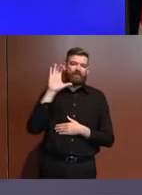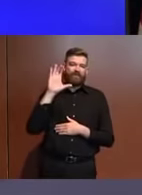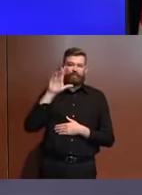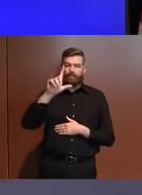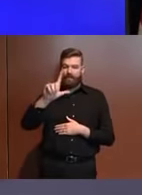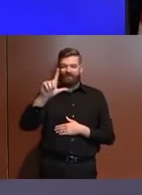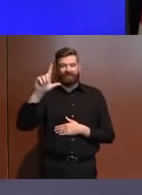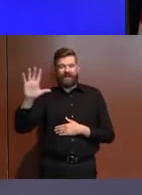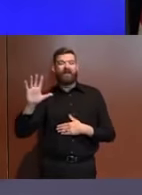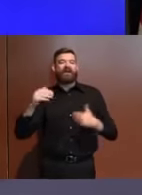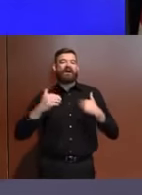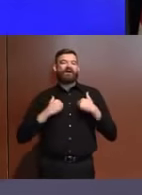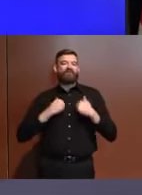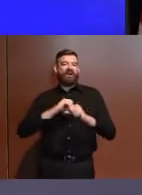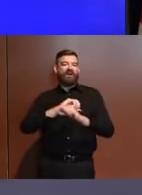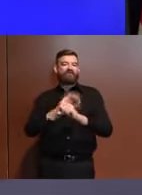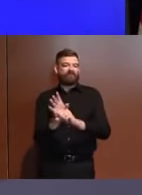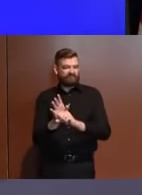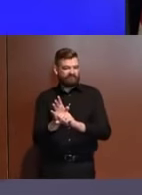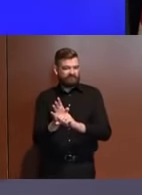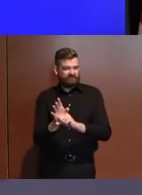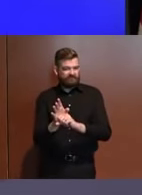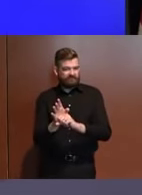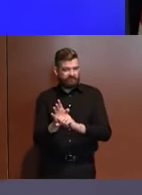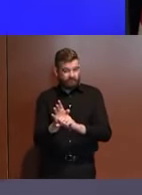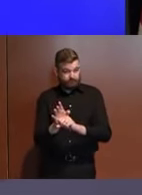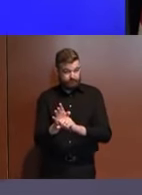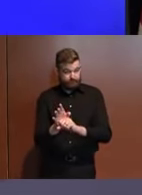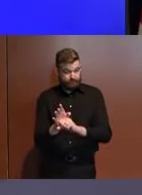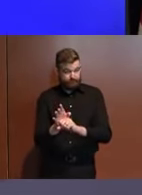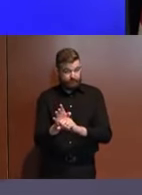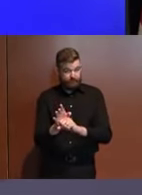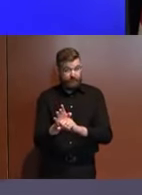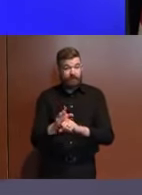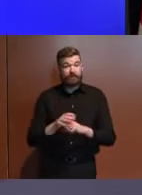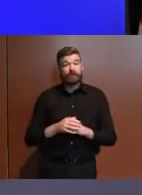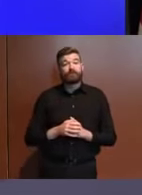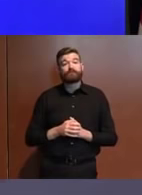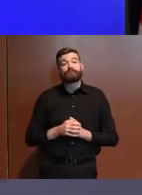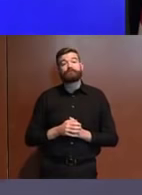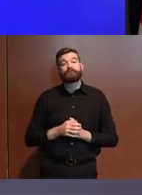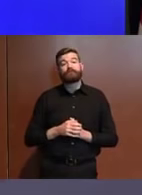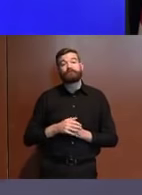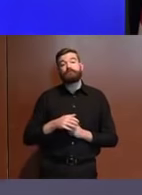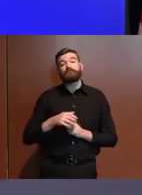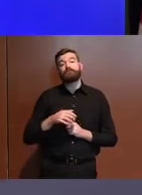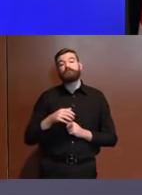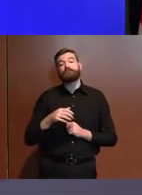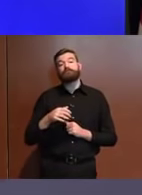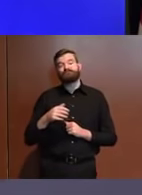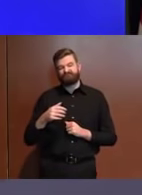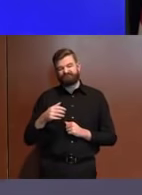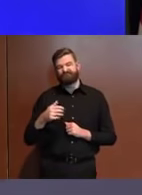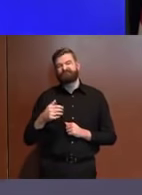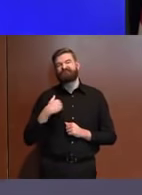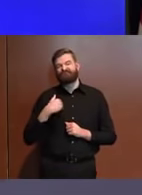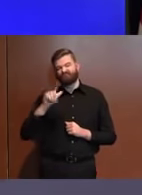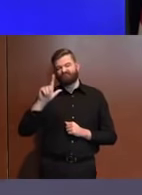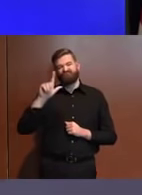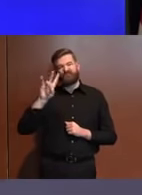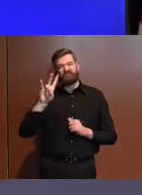8,825. In addition, we have lost another 27 precious souls of our fellow New